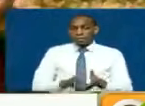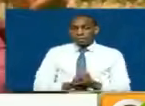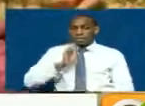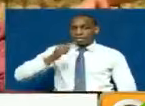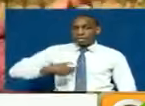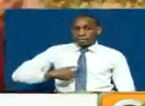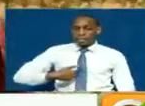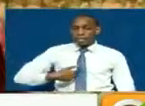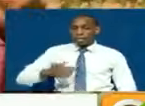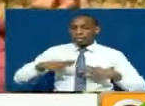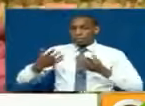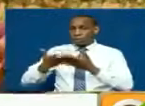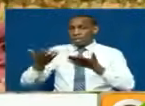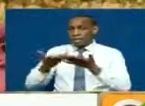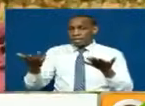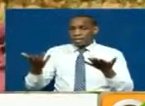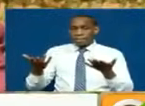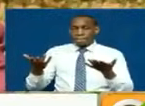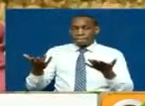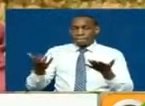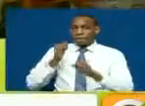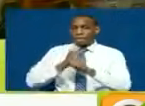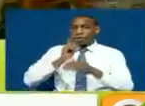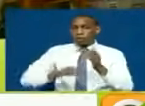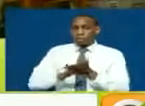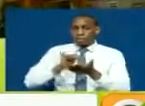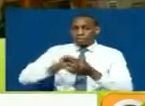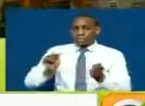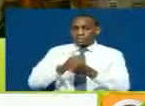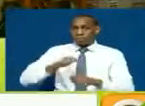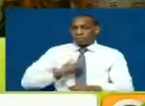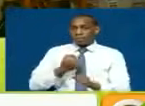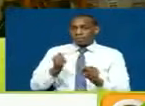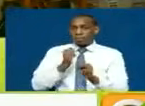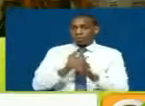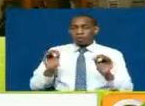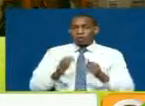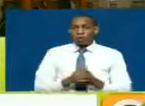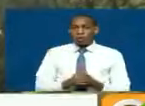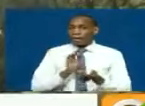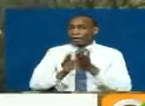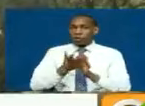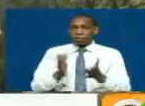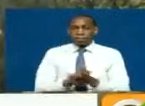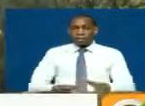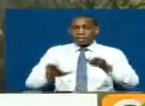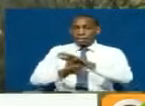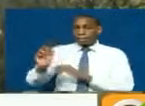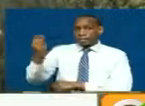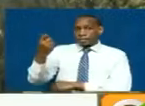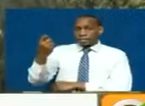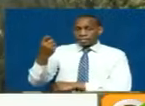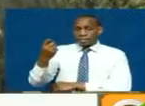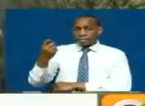Tell me what these guys, any of them running for president, have done that I cannot do better. Nothing. The deputy